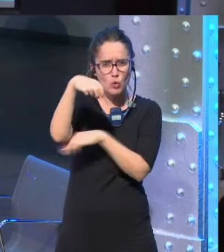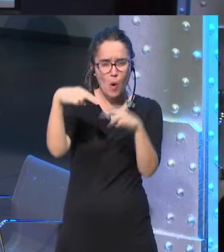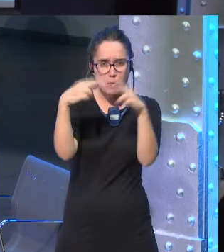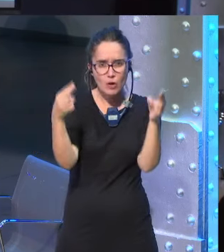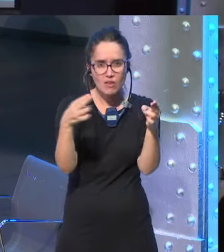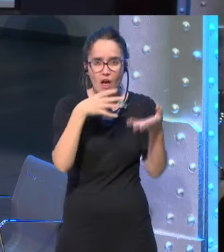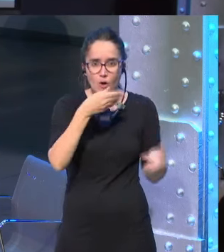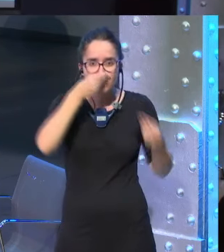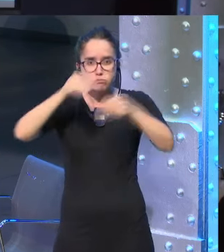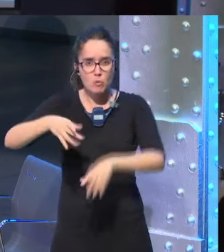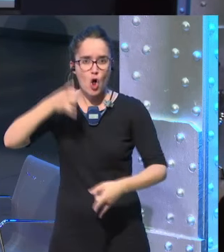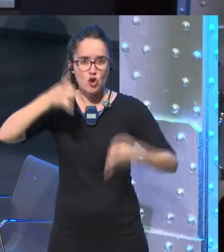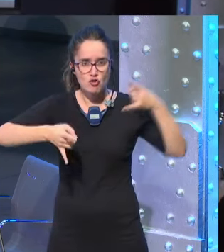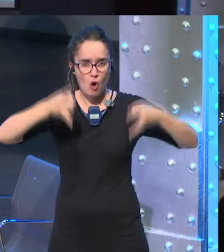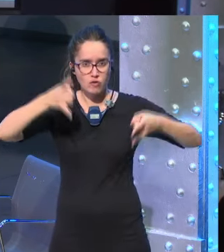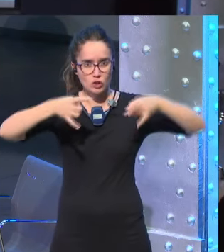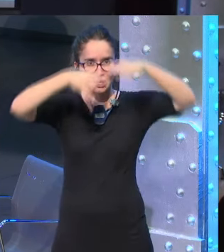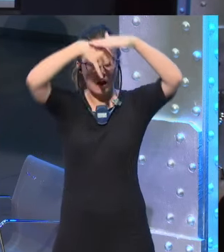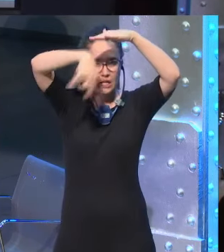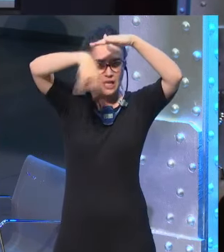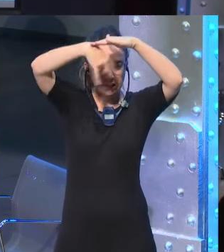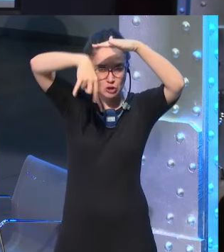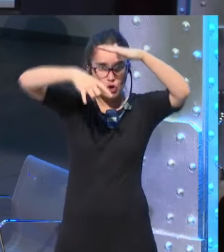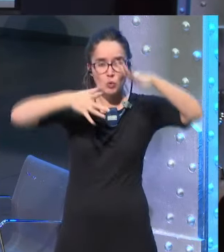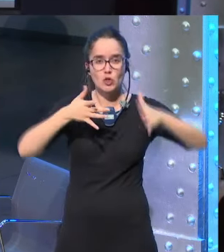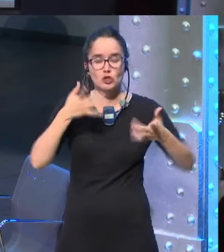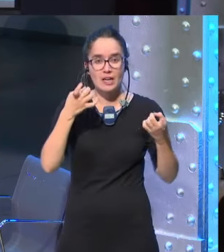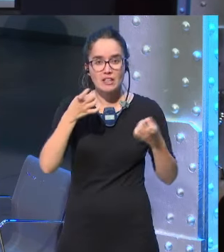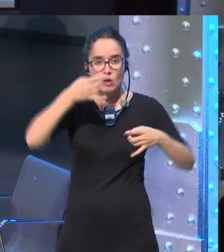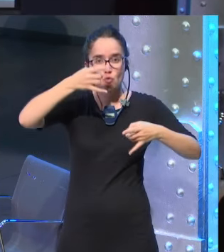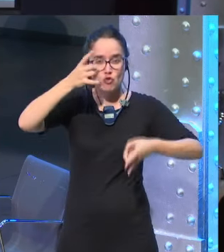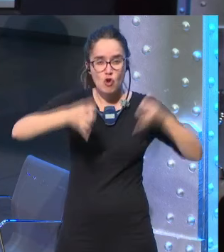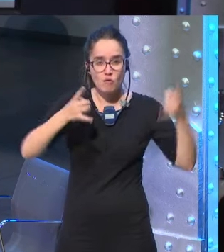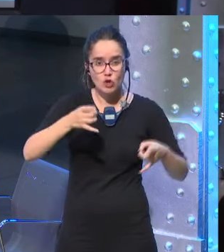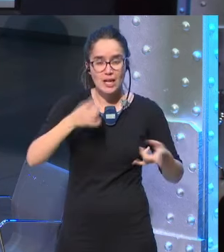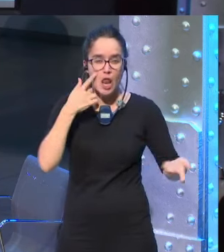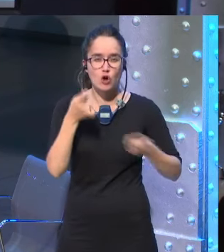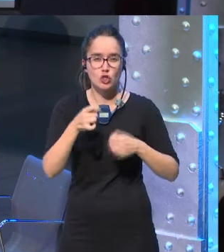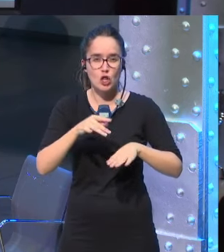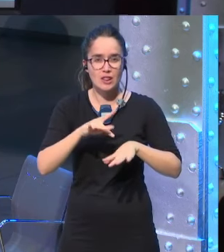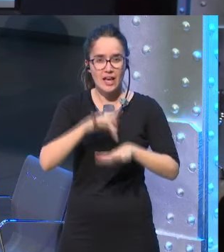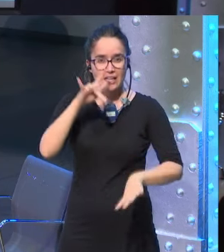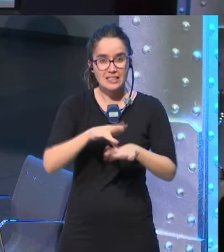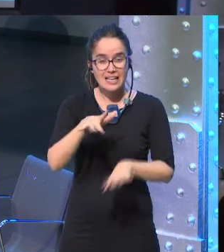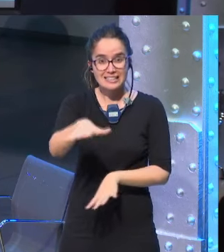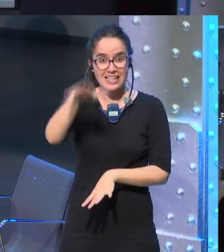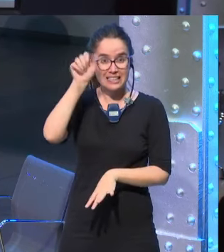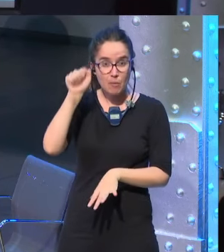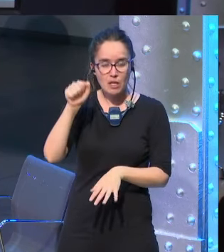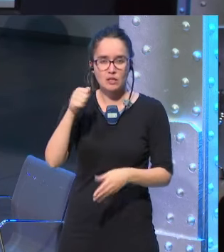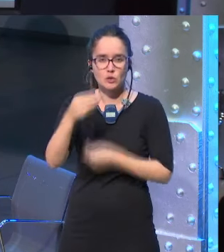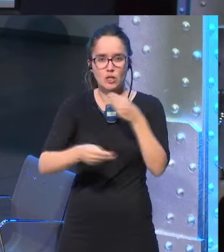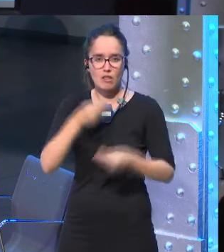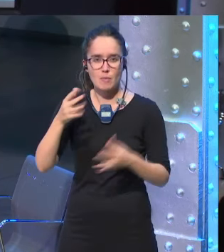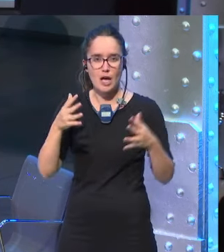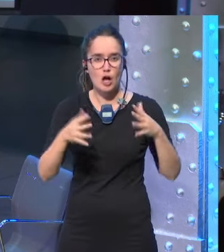you just call them. They basically come down and assist you with building amazing structures like these, here designed by Stefana, who's